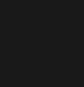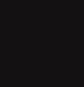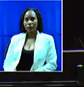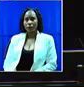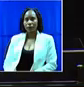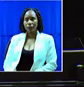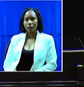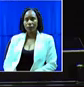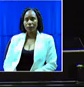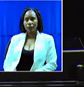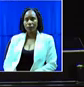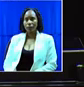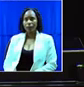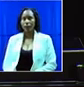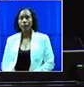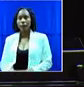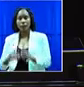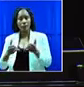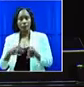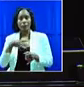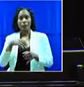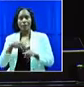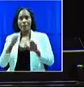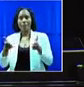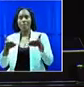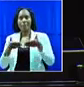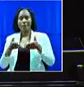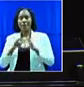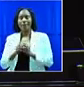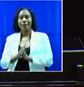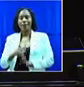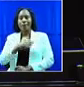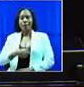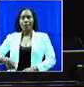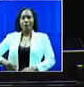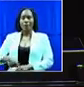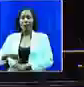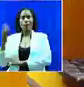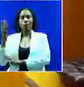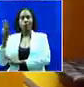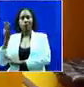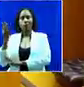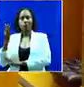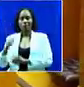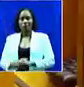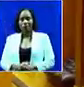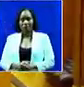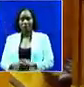I now wish to call the President to the podium. Mr. President.